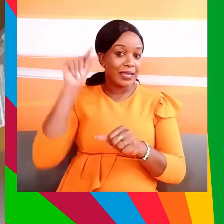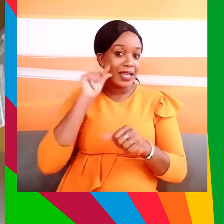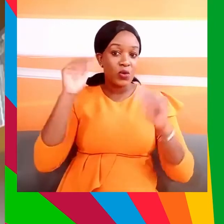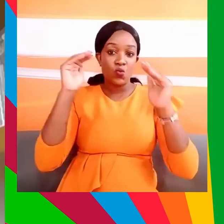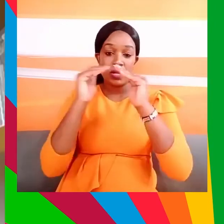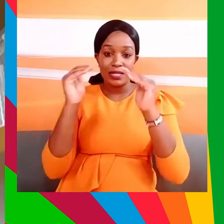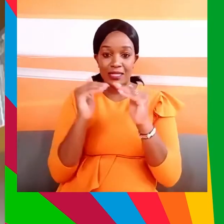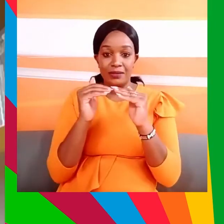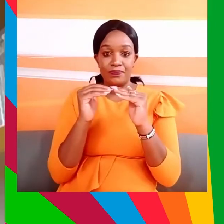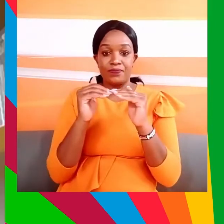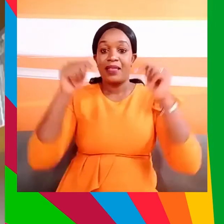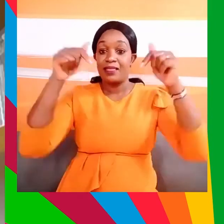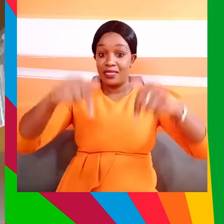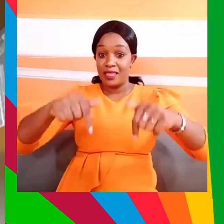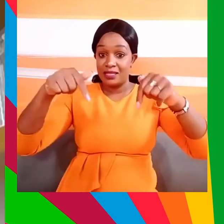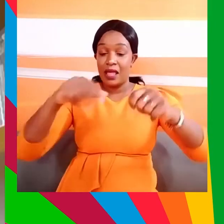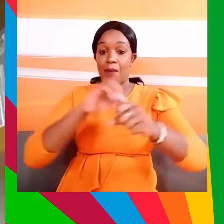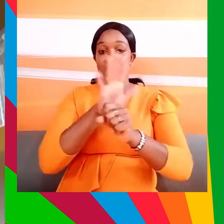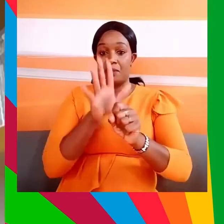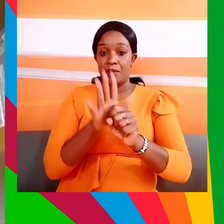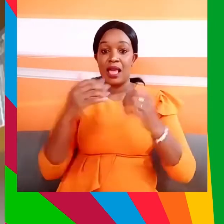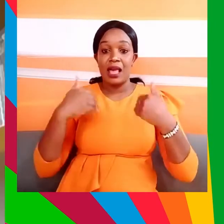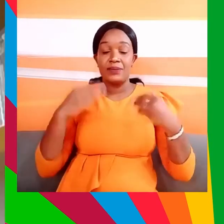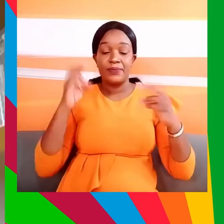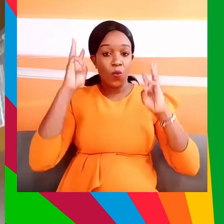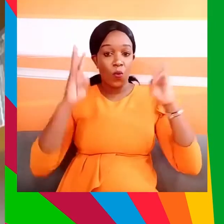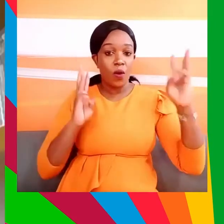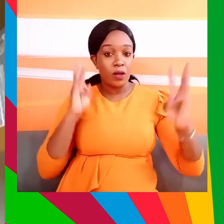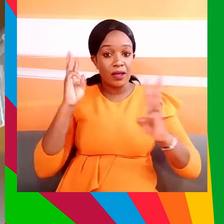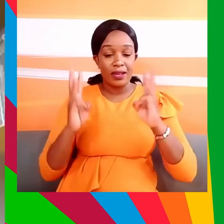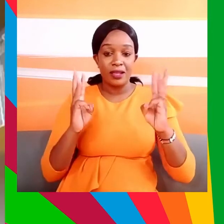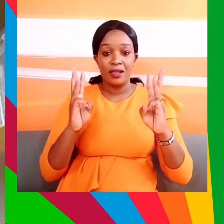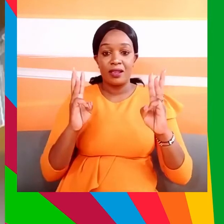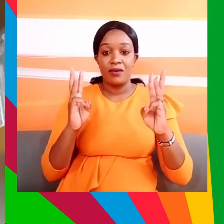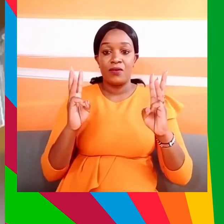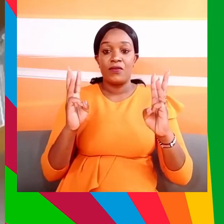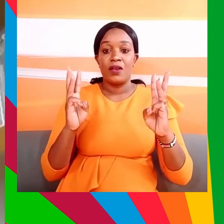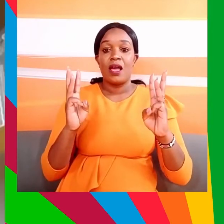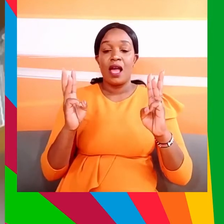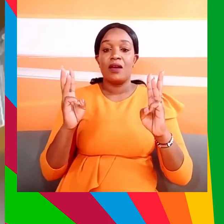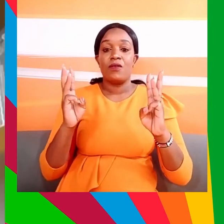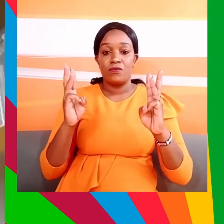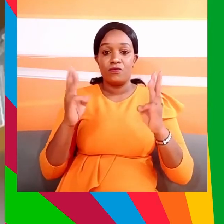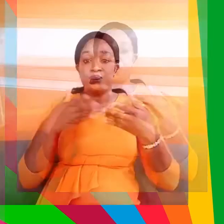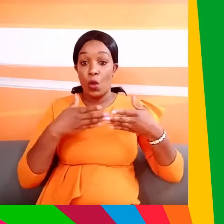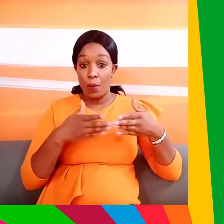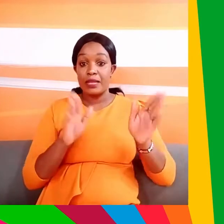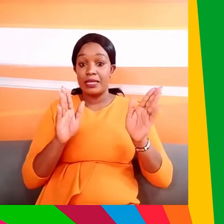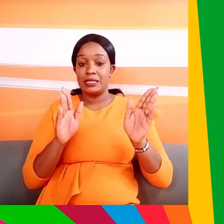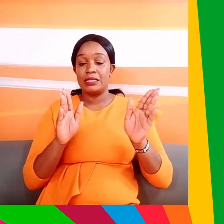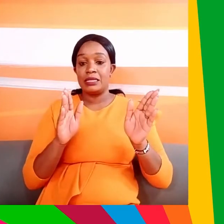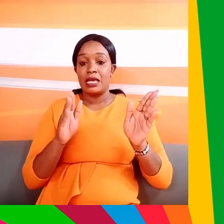this pandemic has also been worrying for opening up or revealing the injustice of